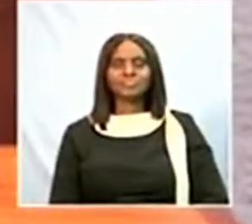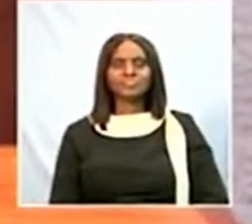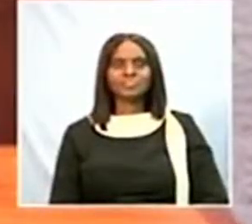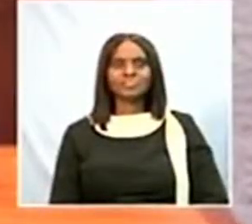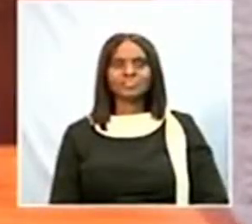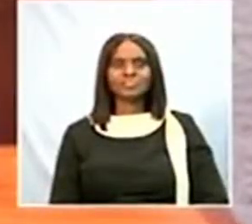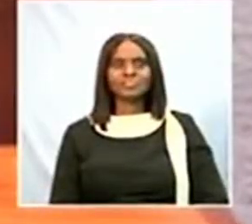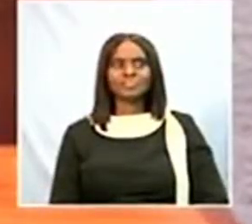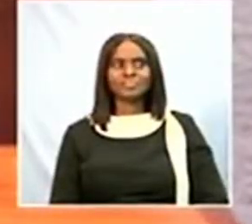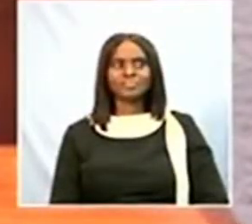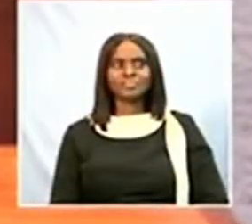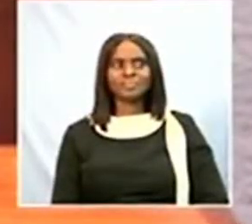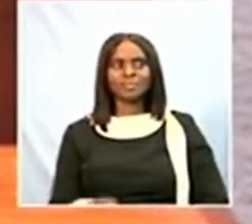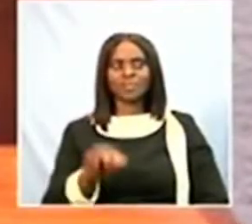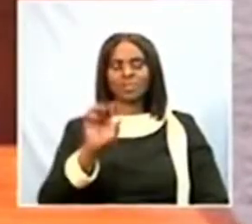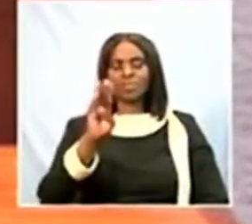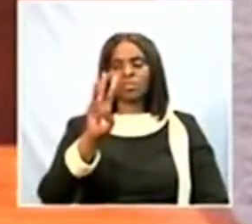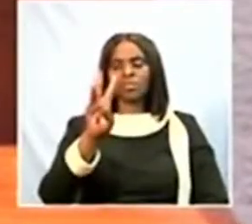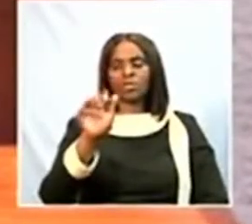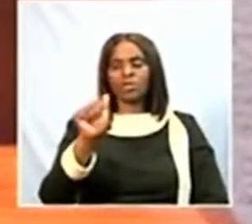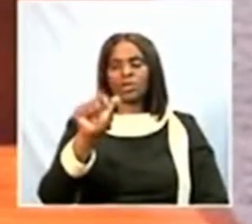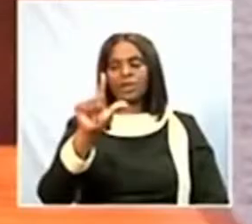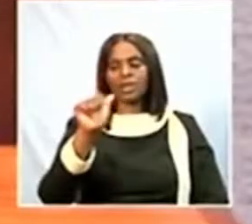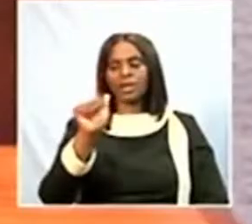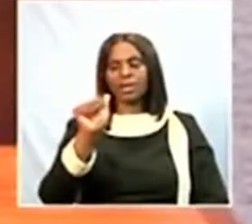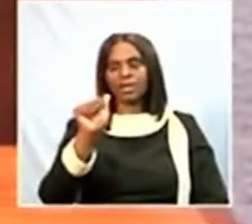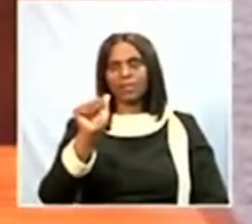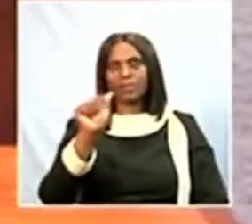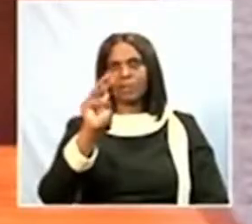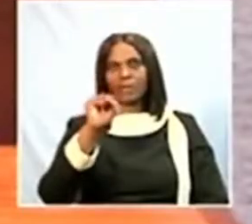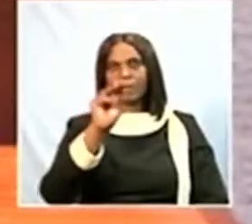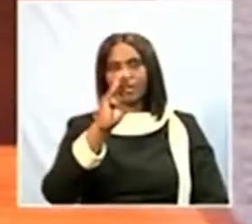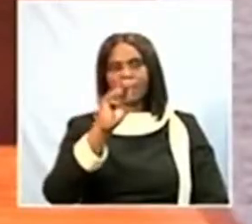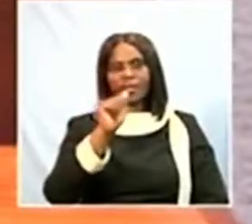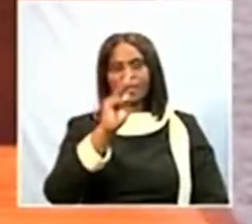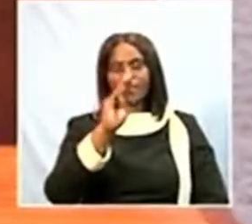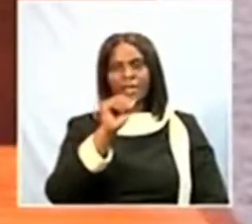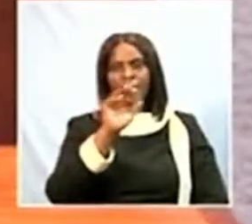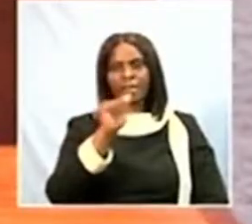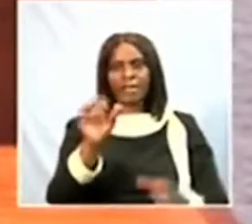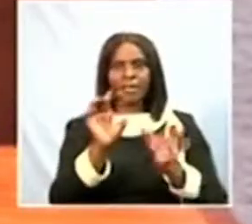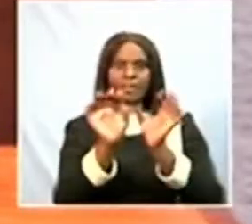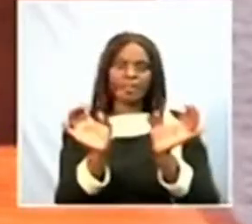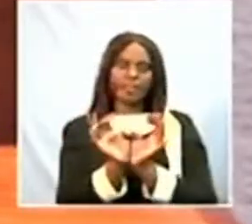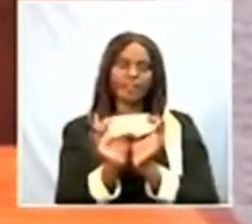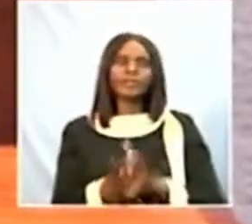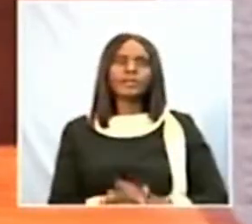Honorable Bubala, Simonga, Mbabala constituency.